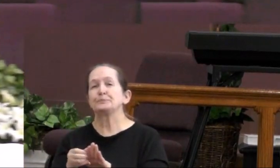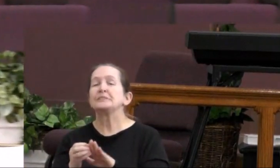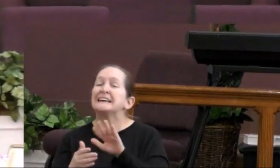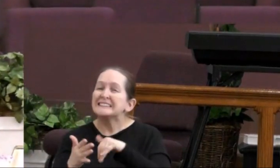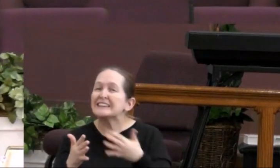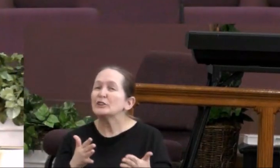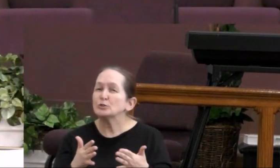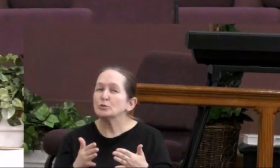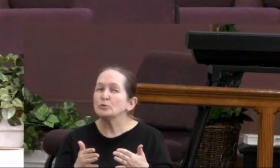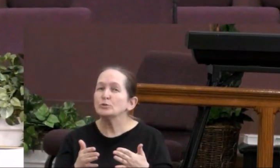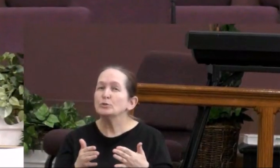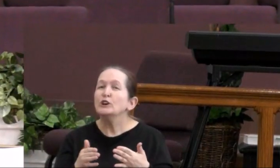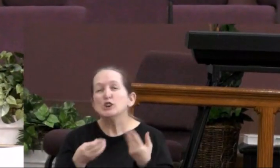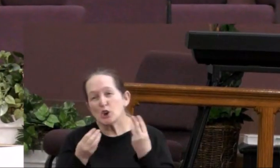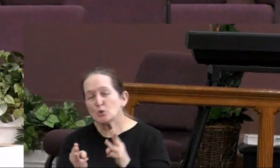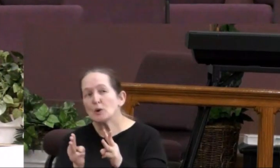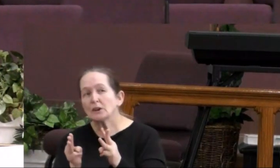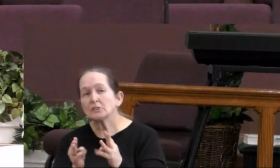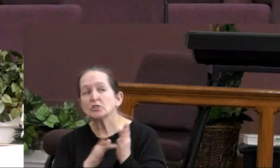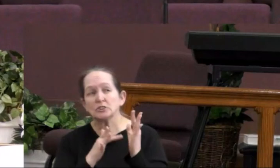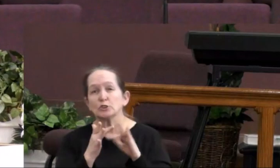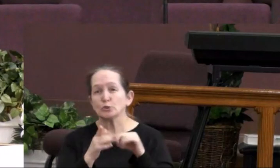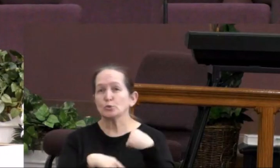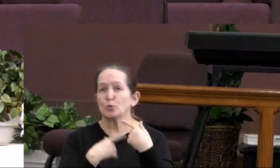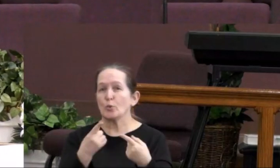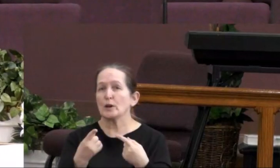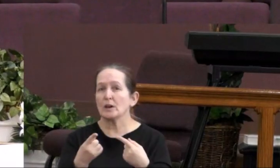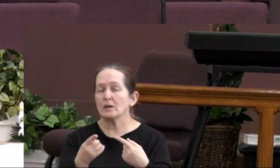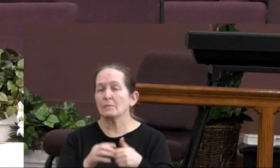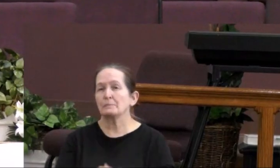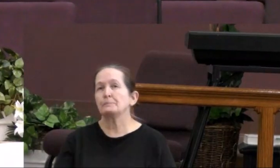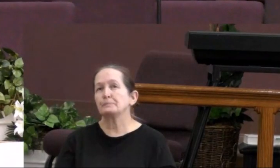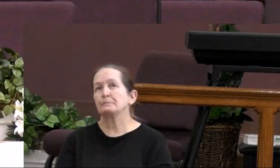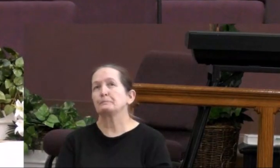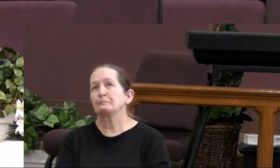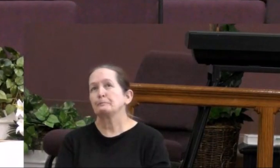there is a direction that Jesus is going.